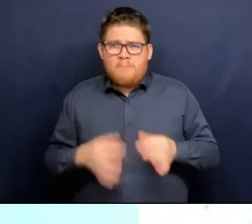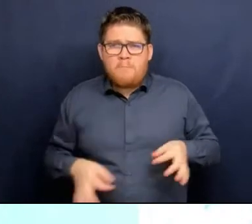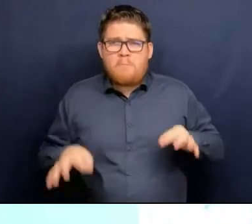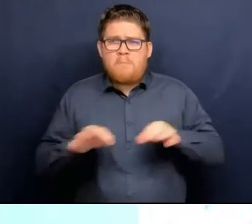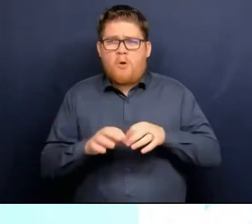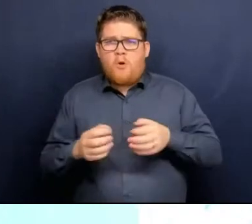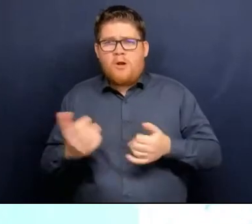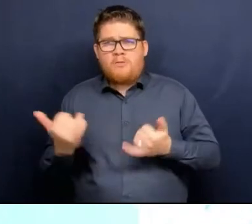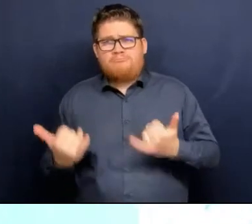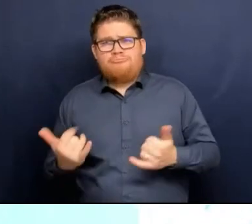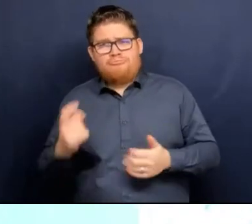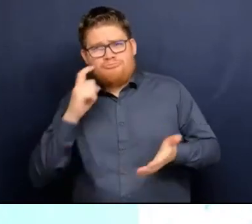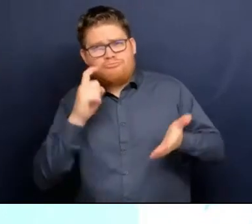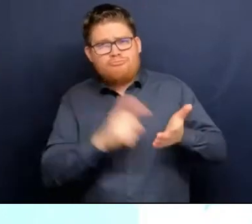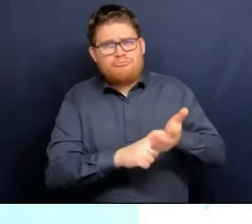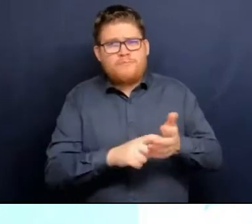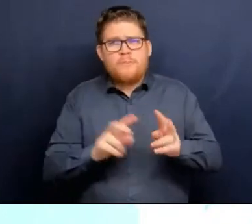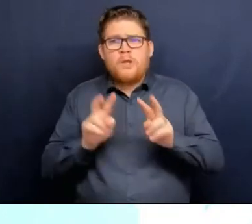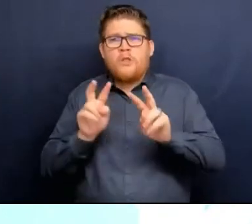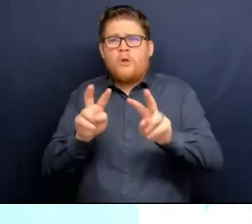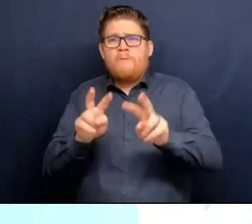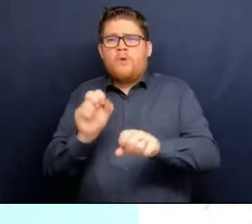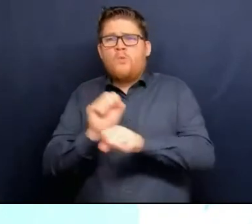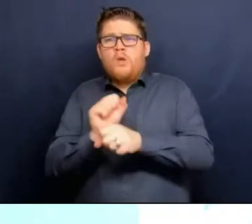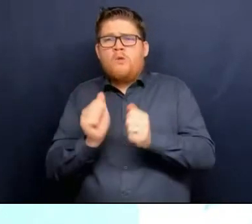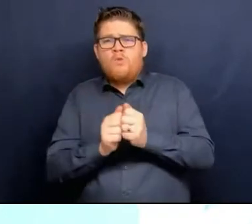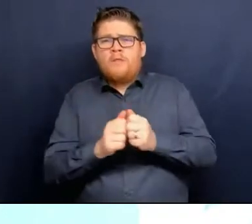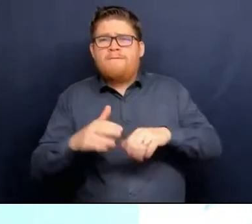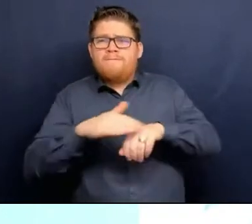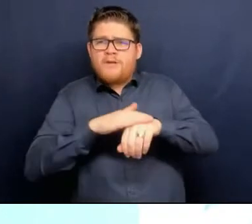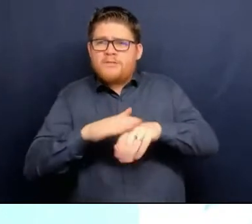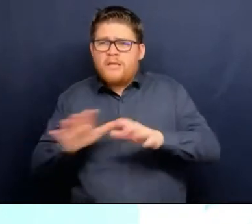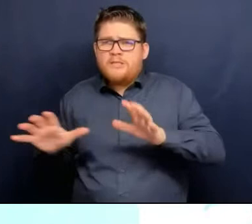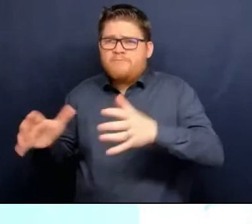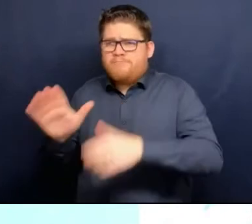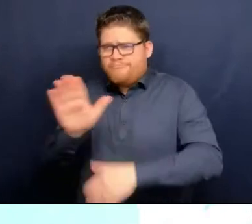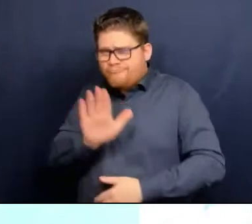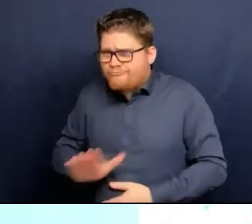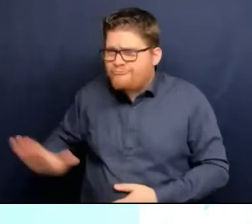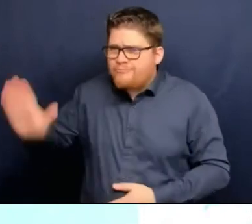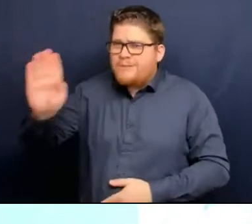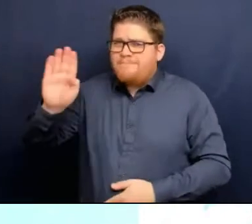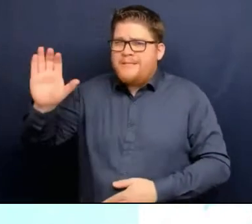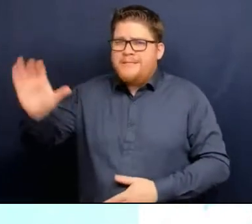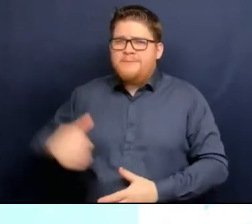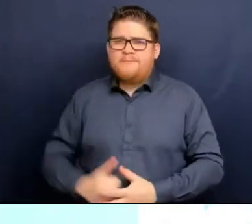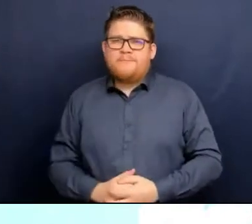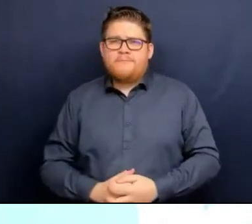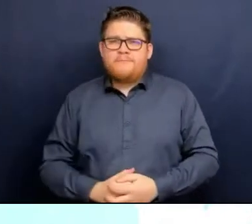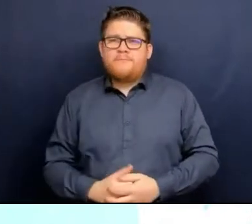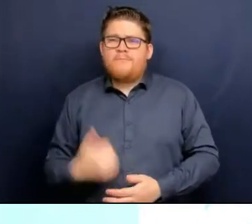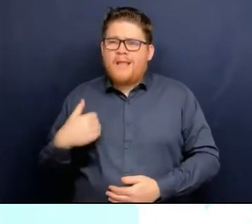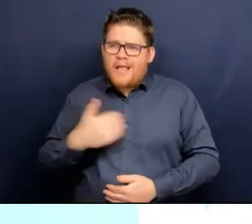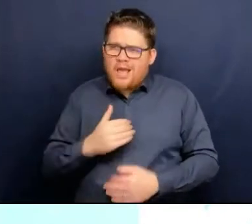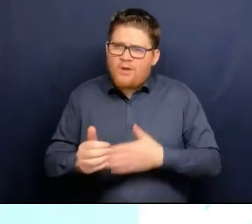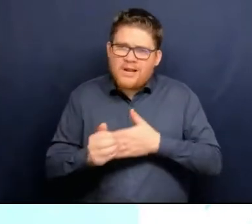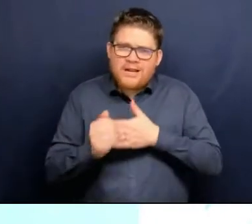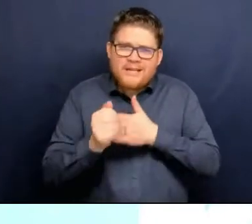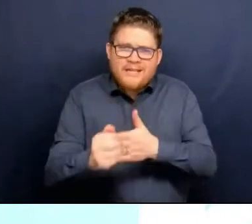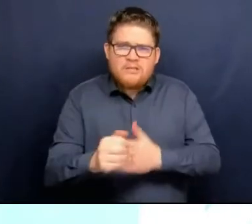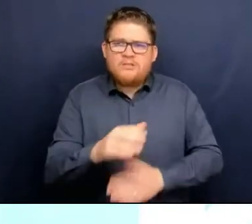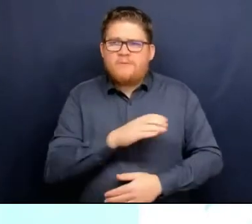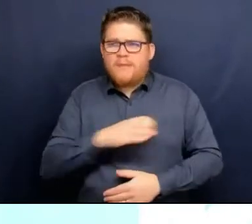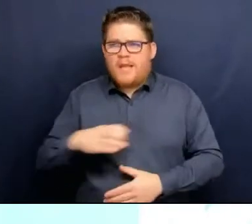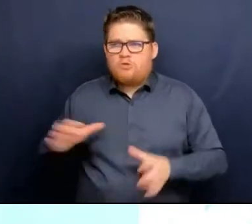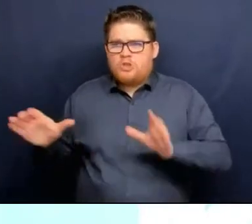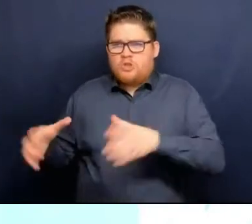Nations in British Columbia, our First Nations Leadership Council partners and government of British Columbia on the next phase of